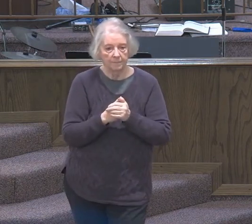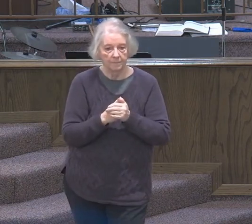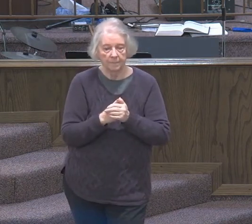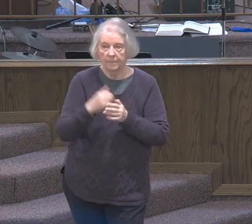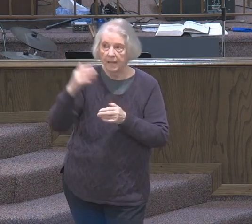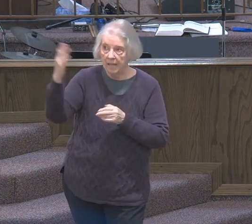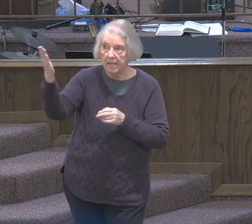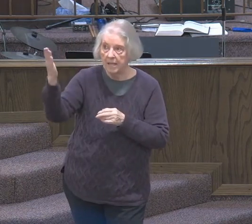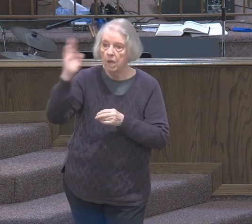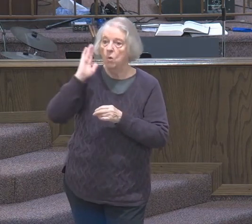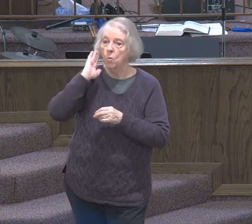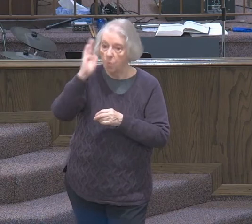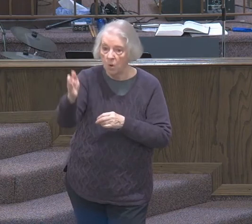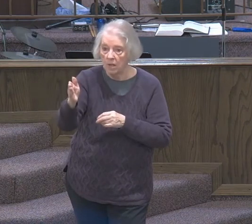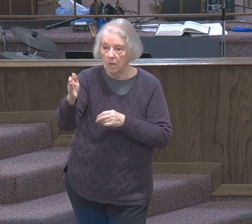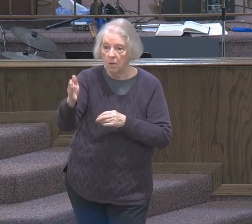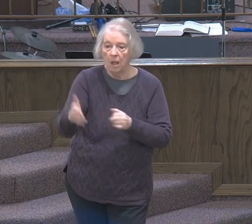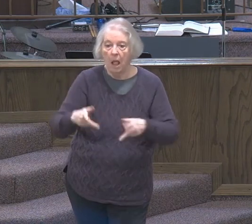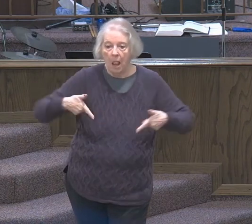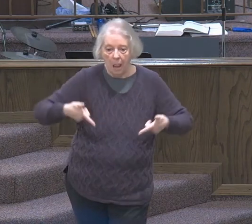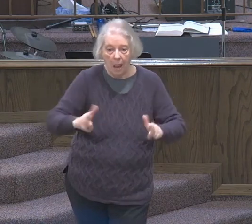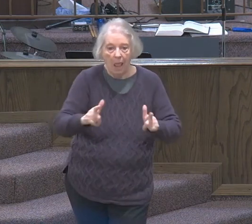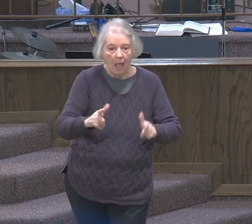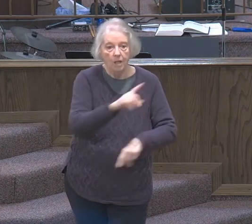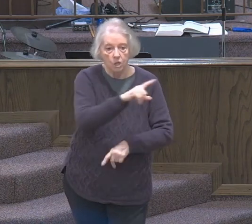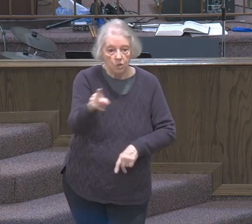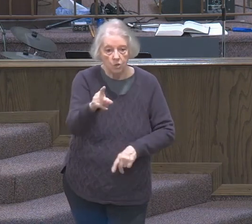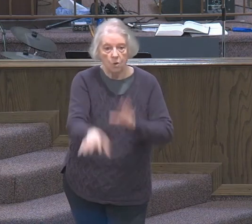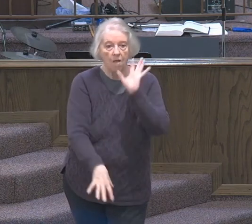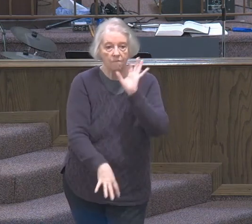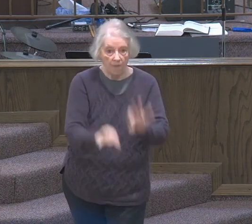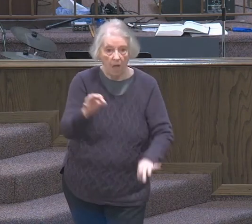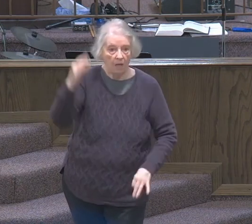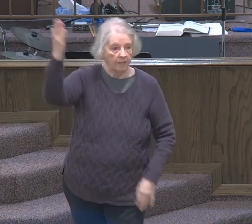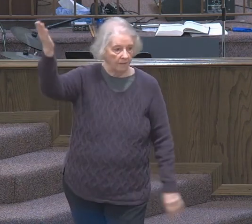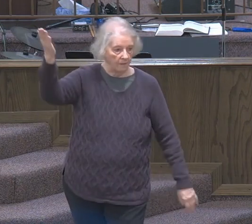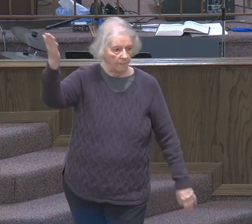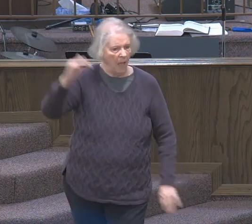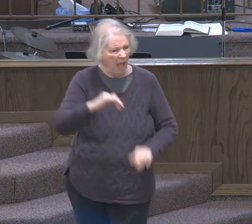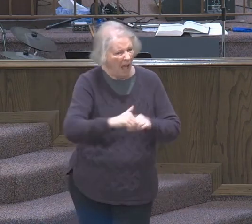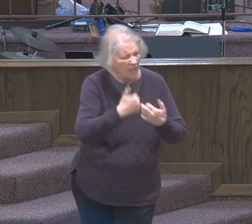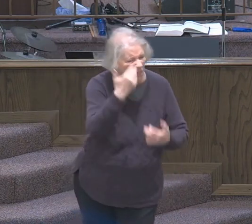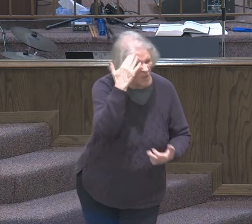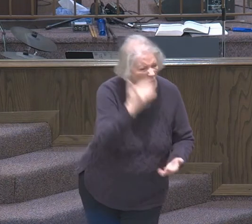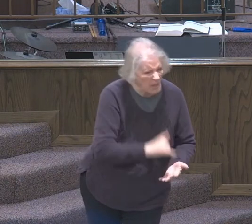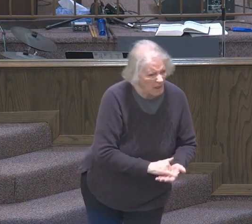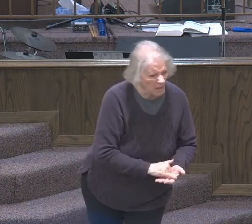he will let you find him. How do I know that? Because he says it.